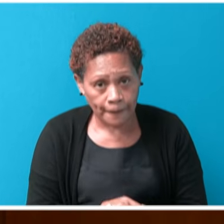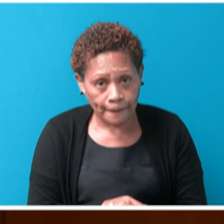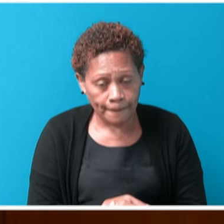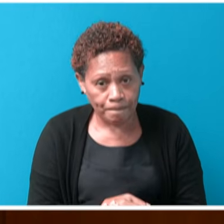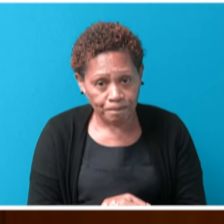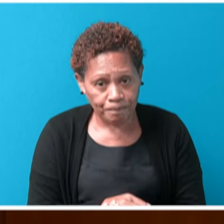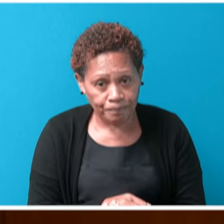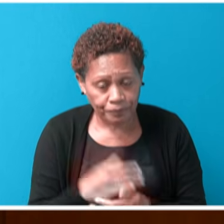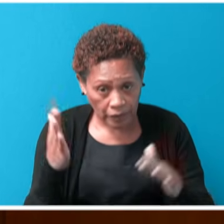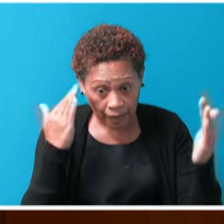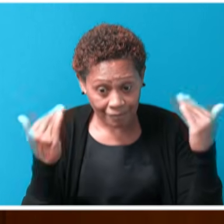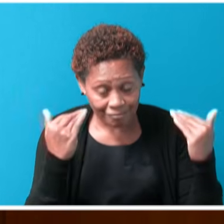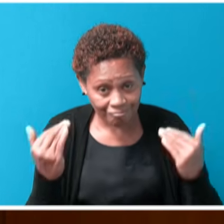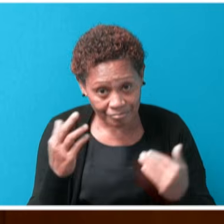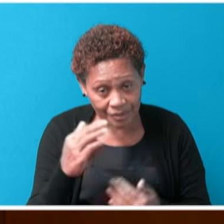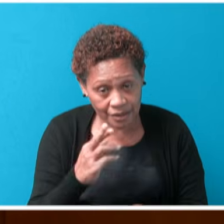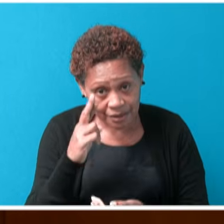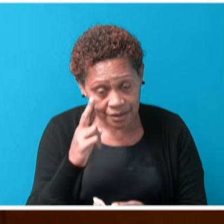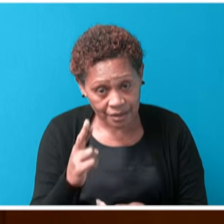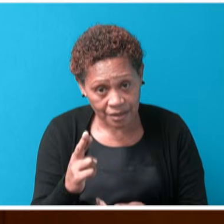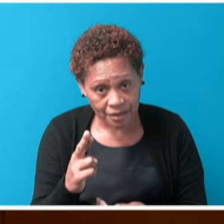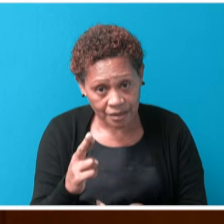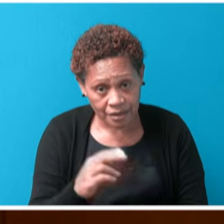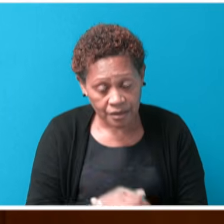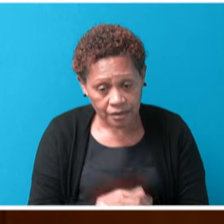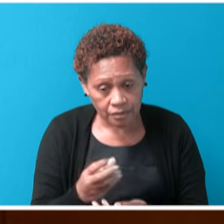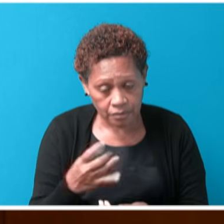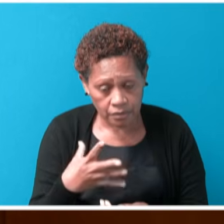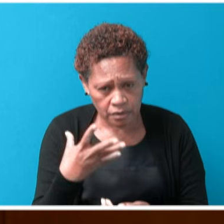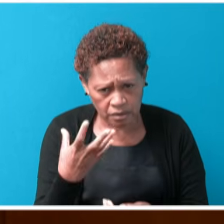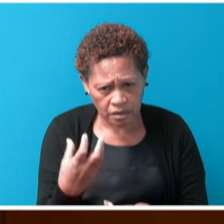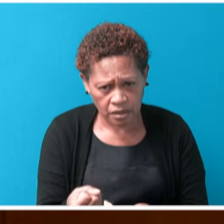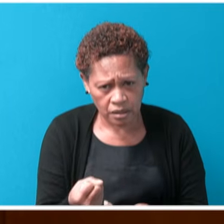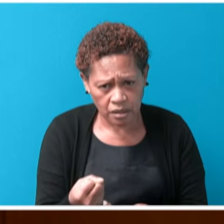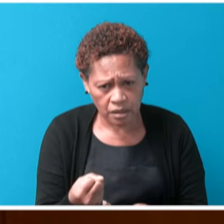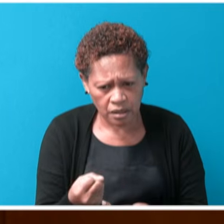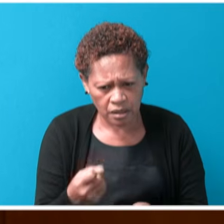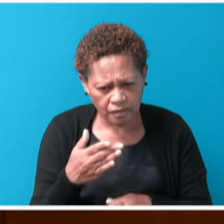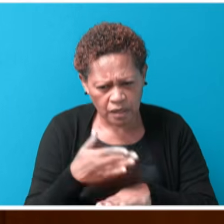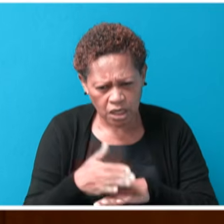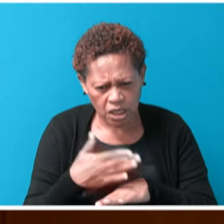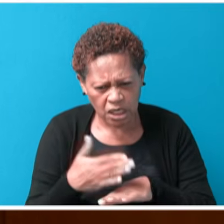The Speaker said, at the center of this national reform and democratic renewal agenda stands the Office of the Prime